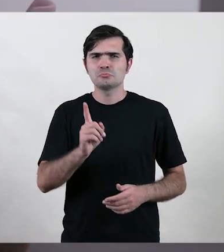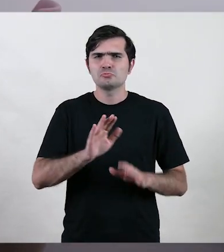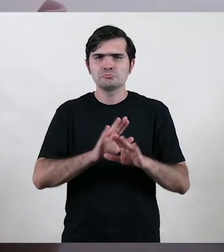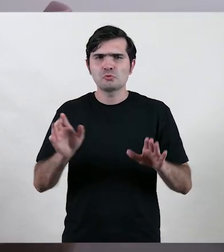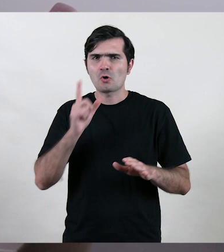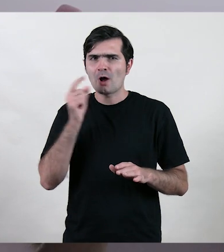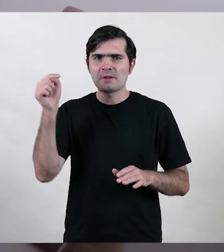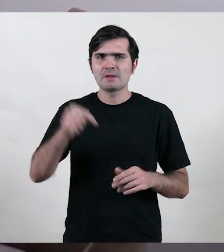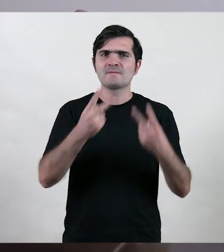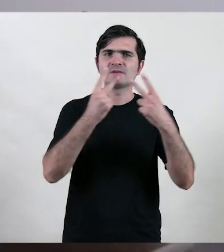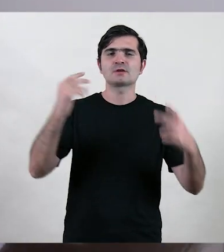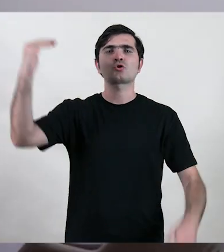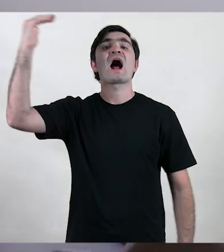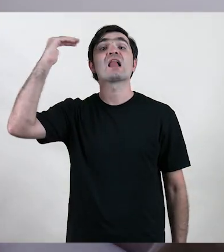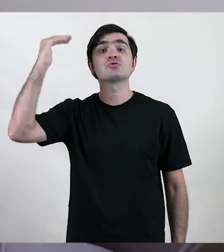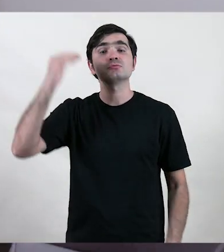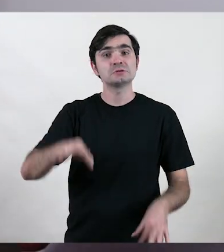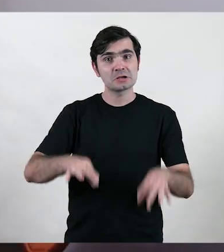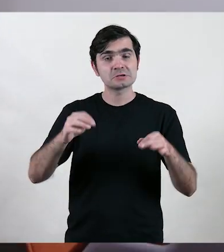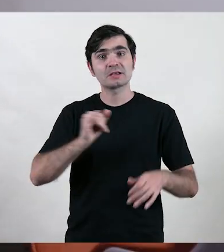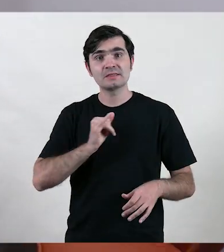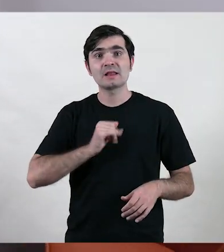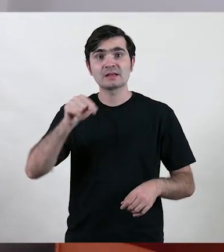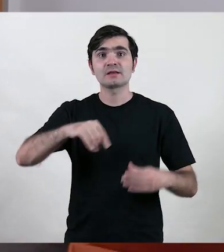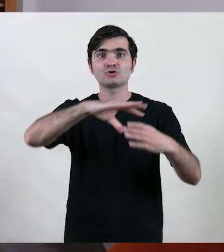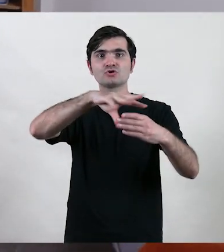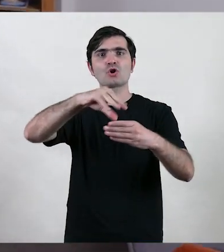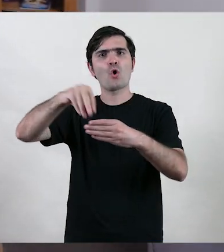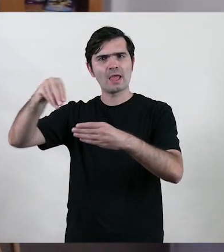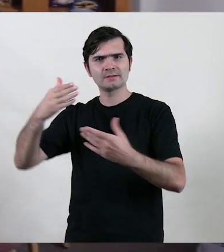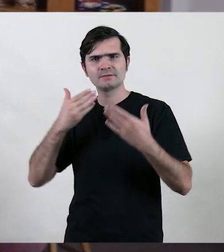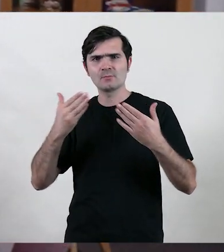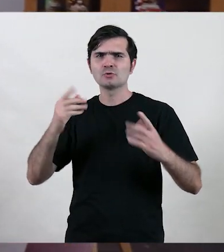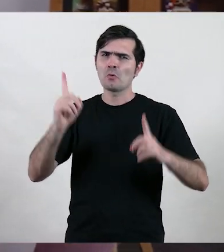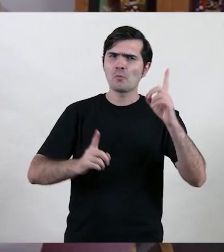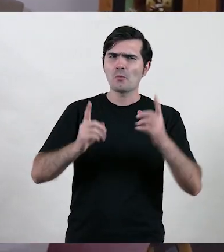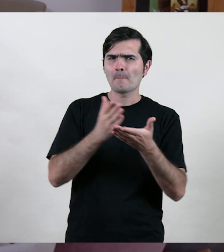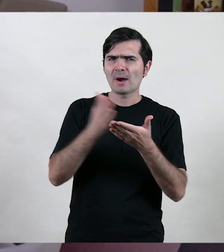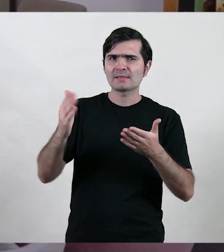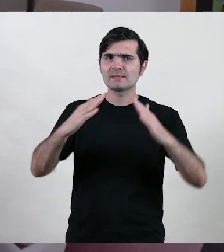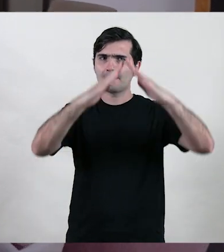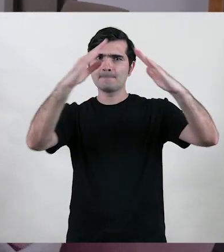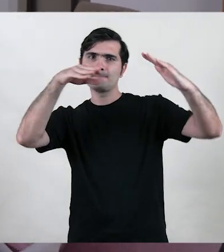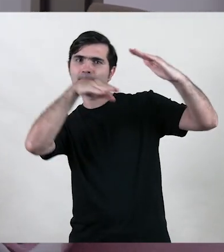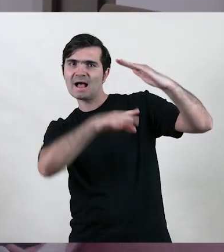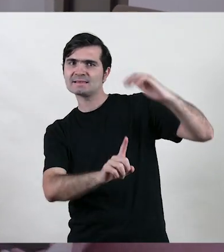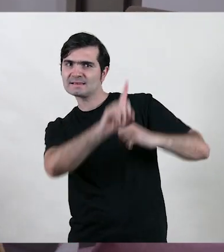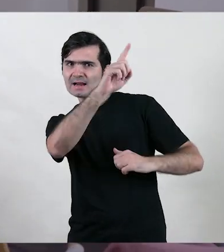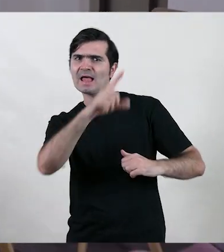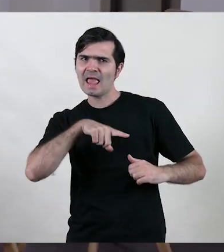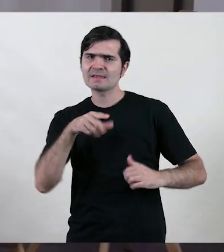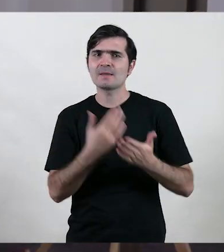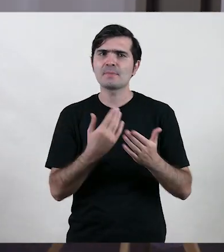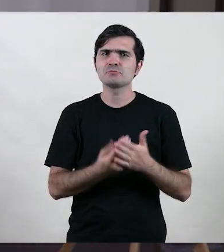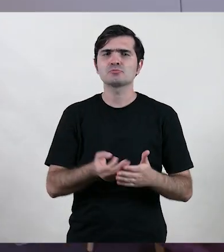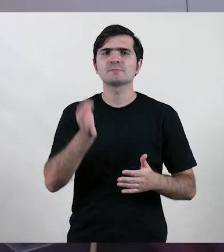Not only adults will find the museum's collections attractive, as the building's attic has a dedicated area for children